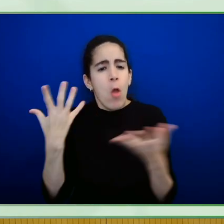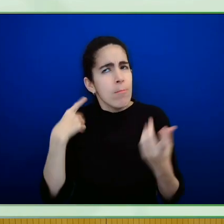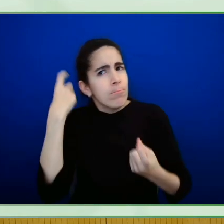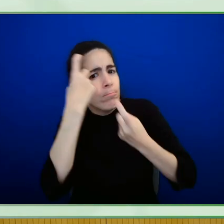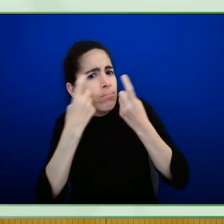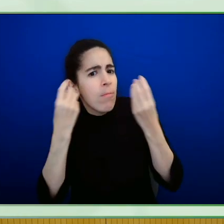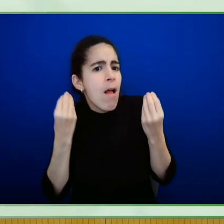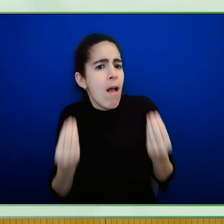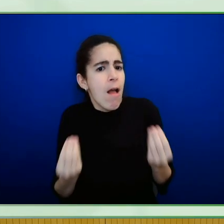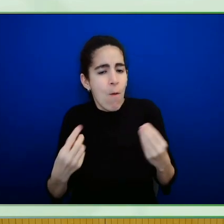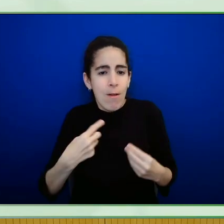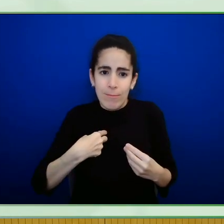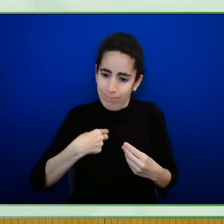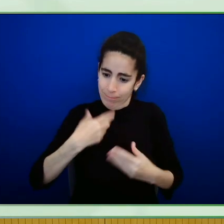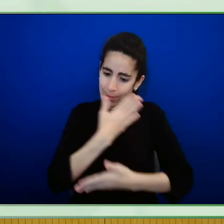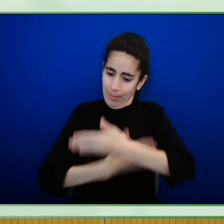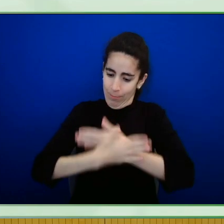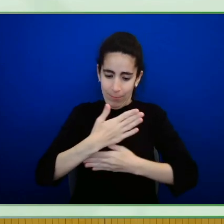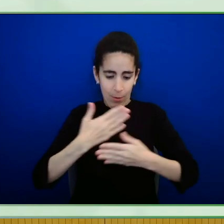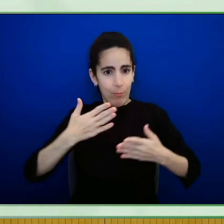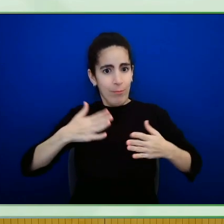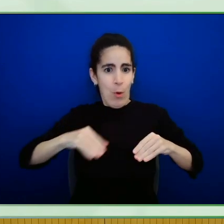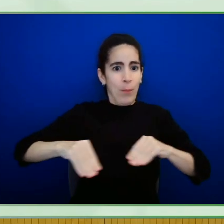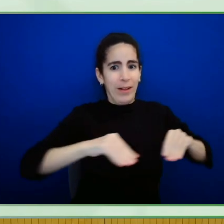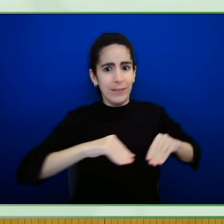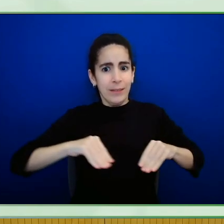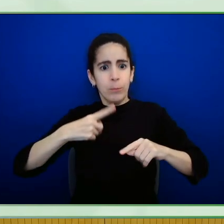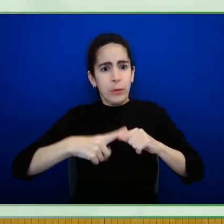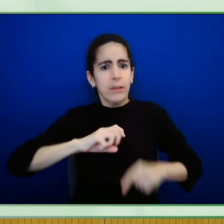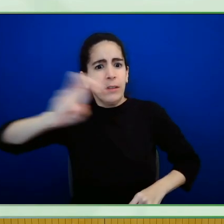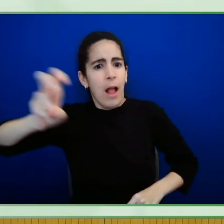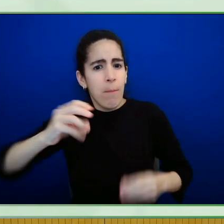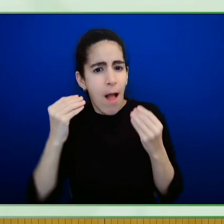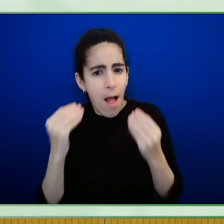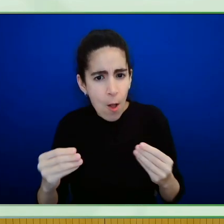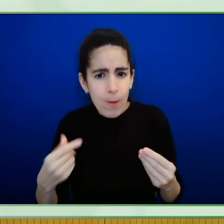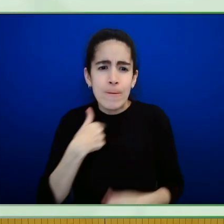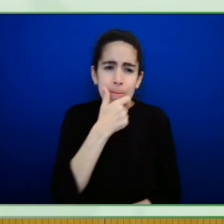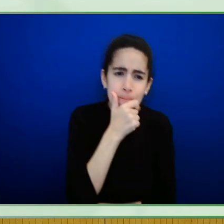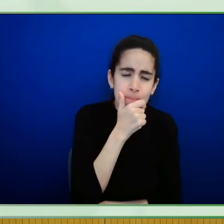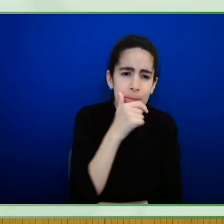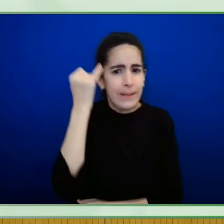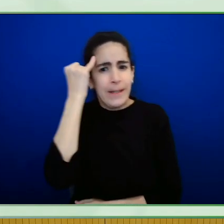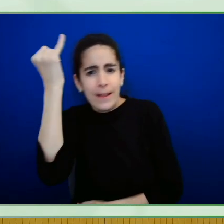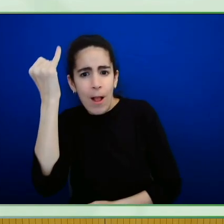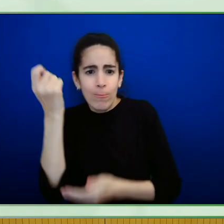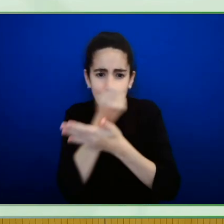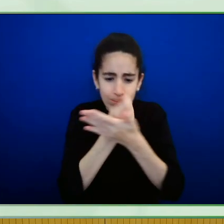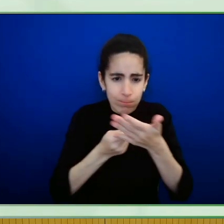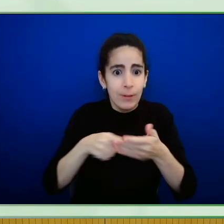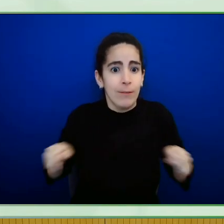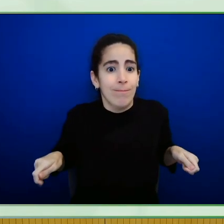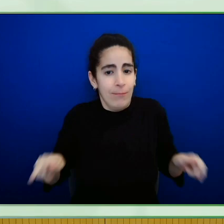robust wheelchairs and rollators, and also in the differences in the accessibility of the built environment